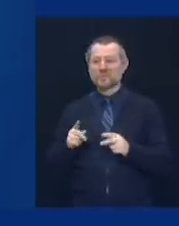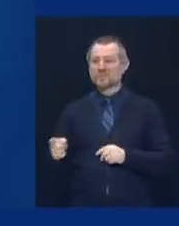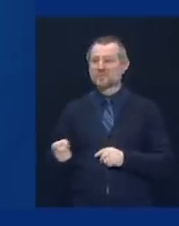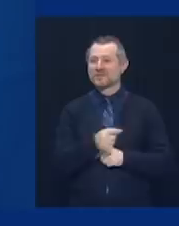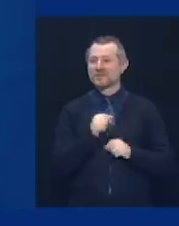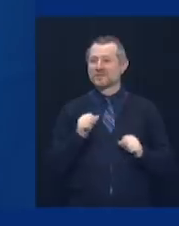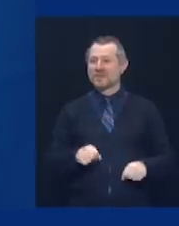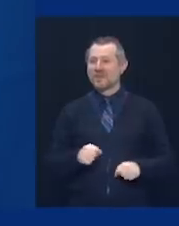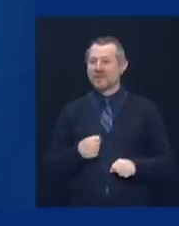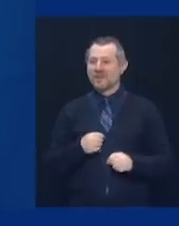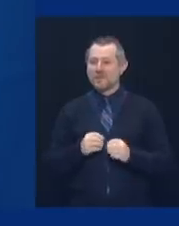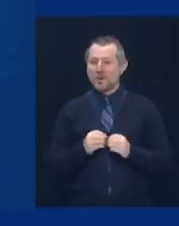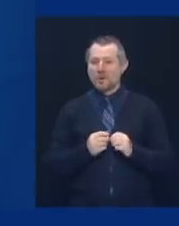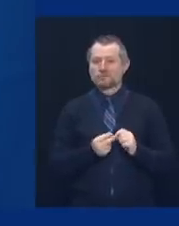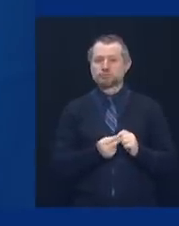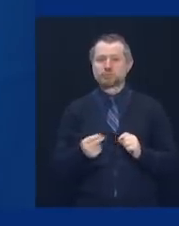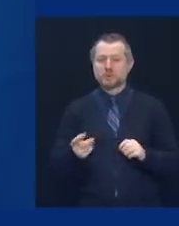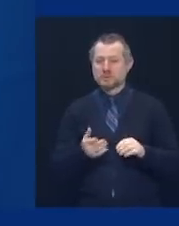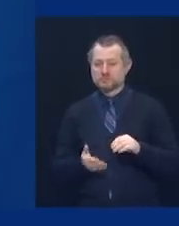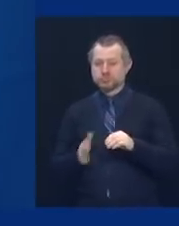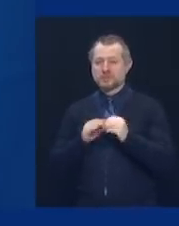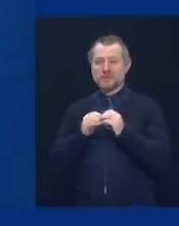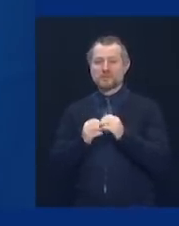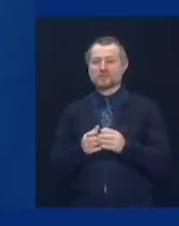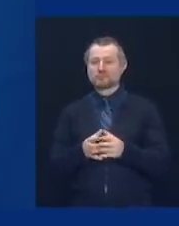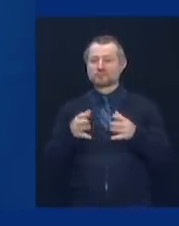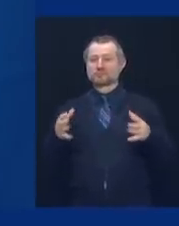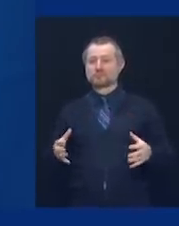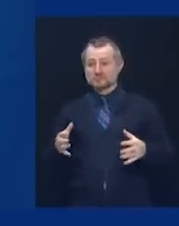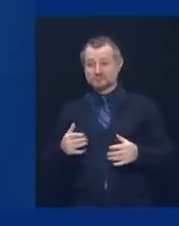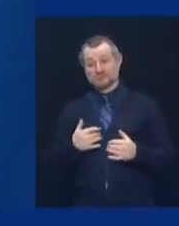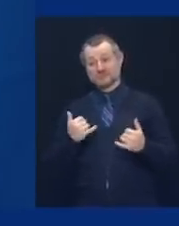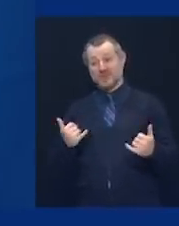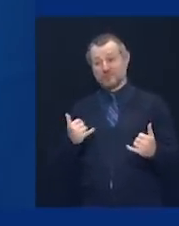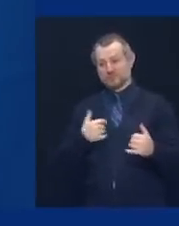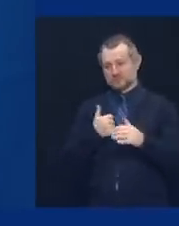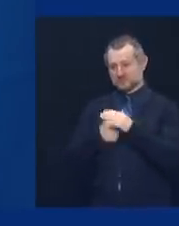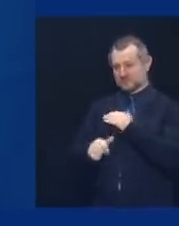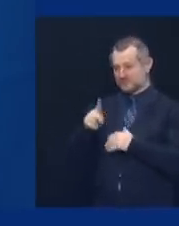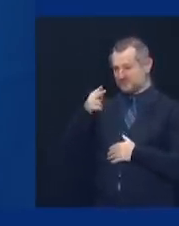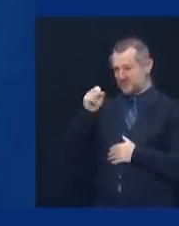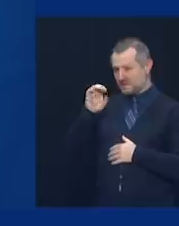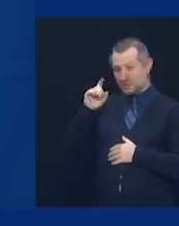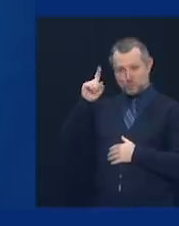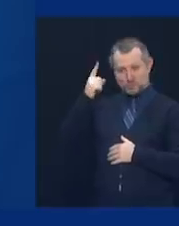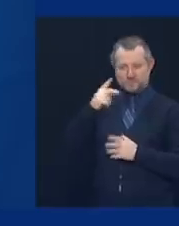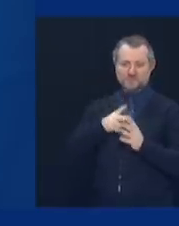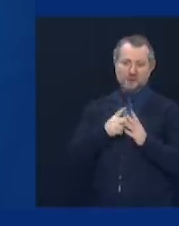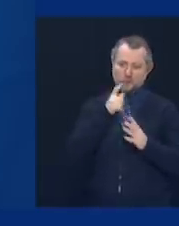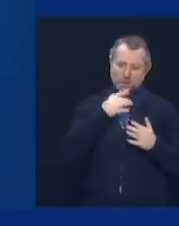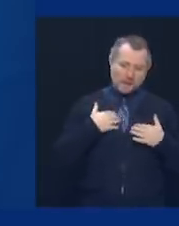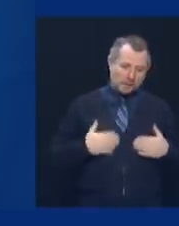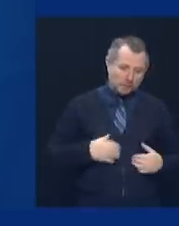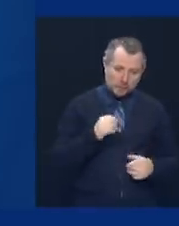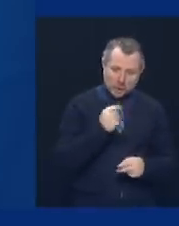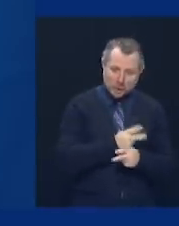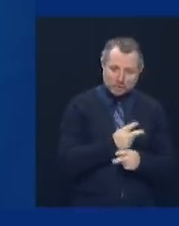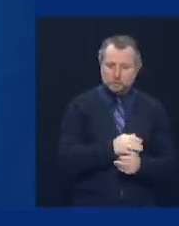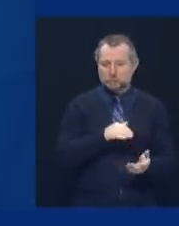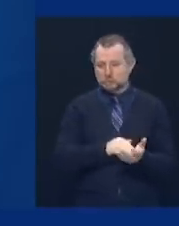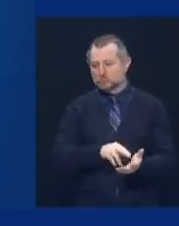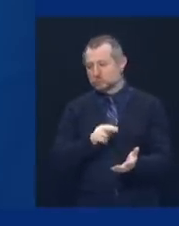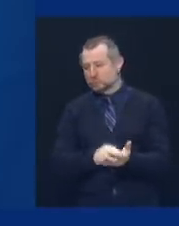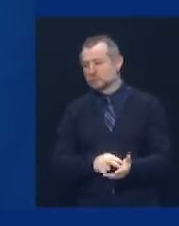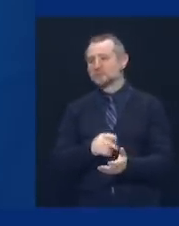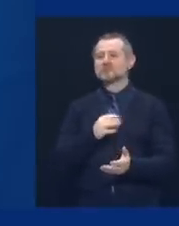have. We're still on phase 1, which are healthcare workers, nursing home congregate. Late January, we